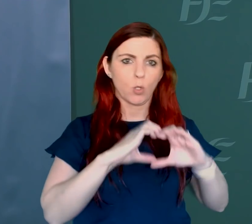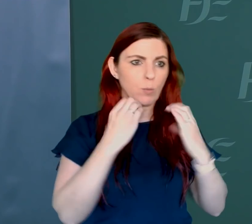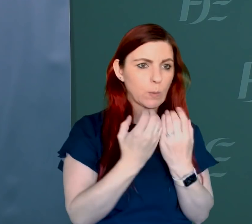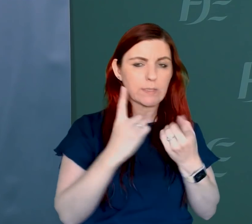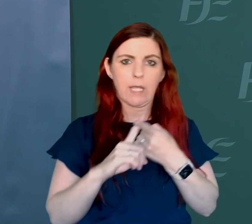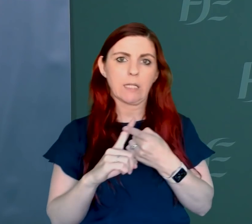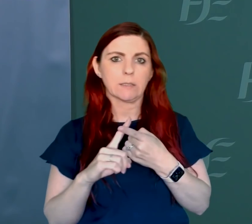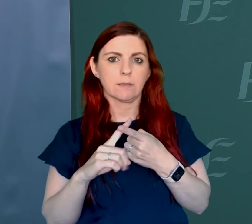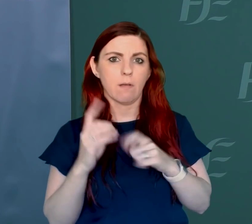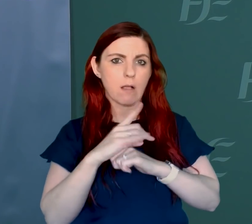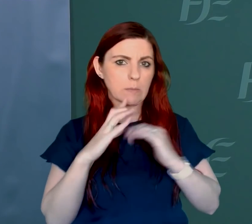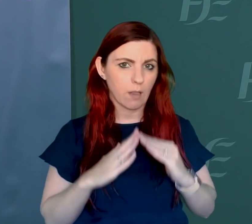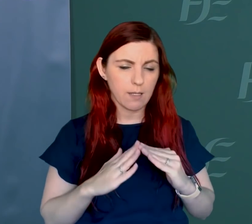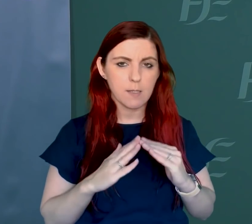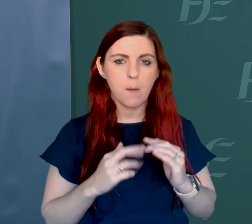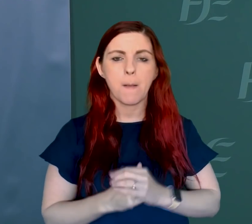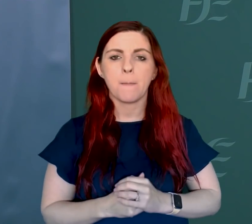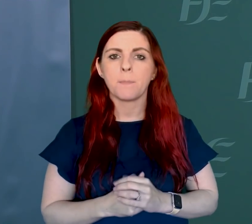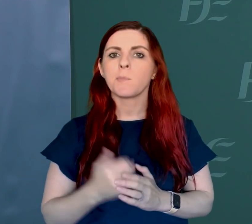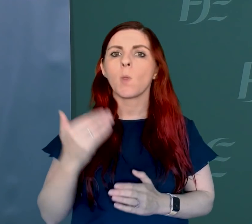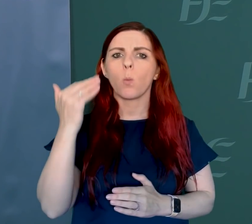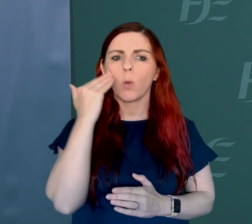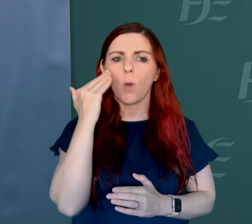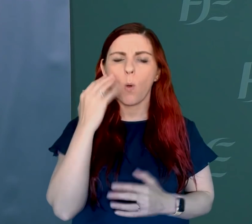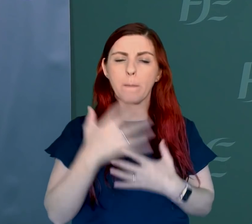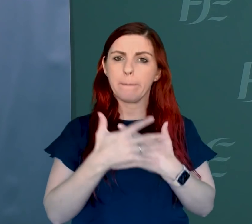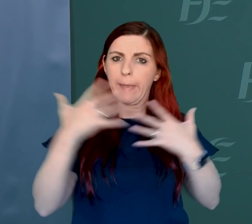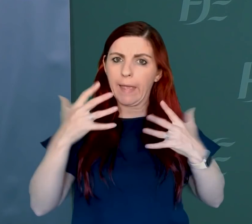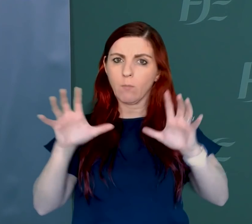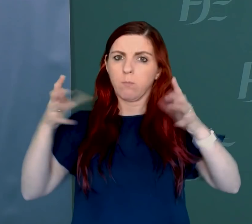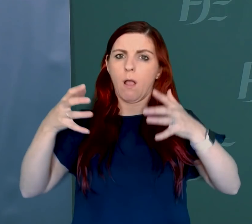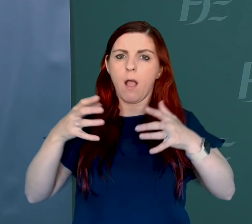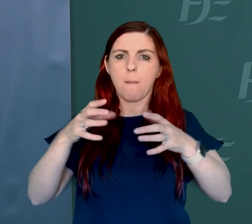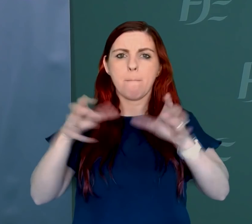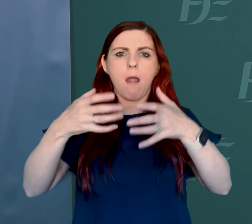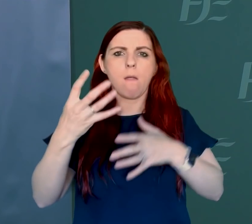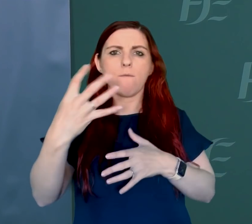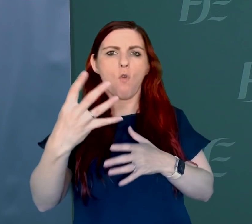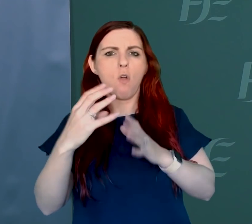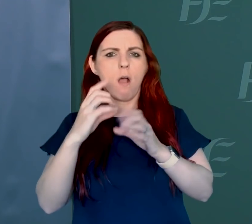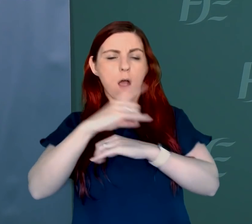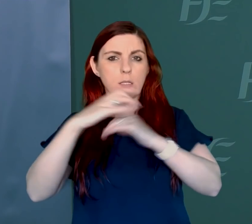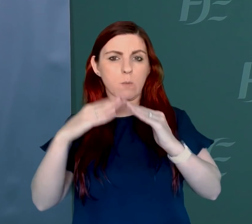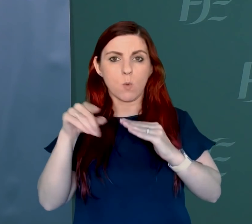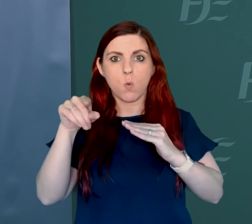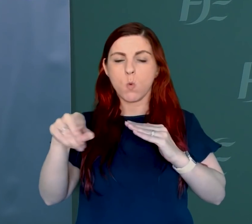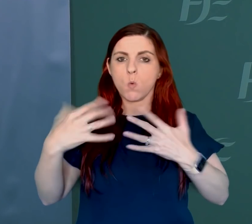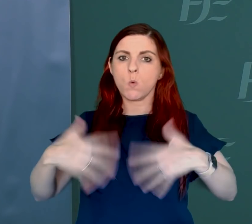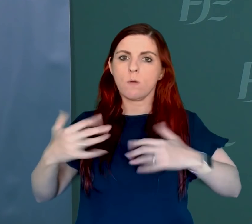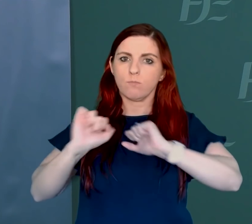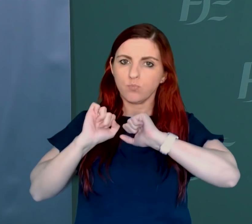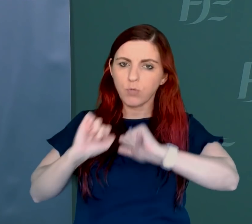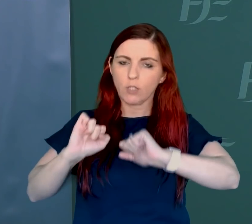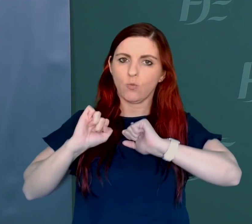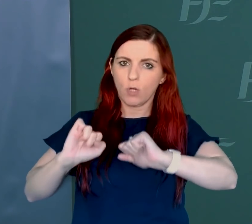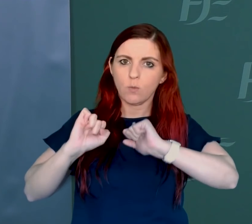actions. We know that our big Model 4 hospitals are those under particular and consistent